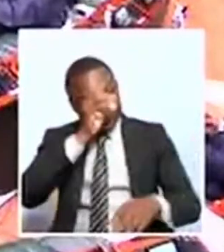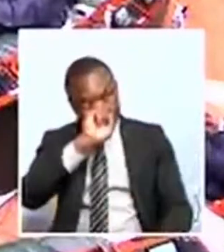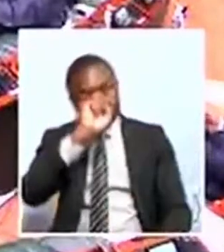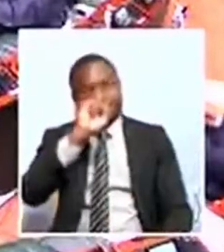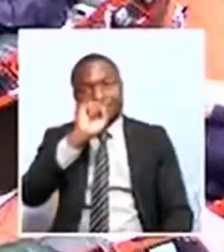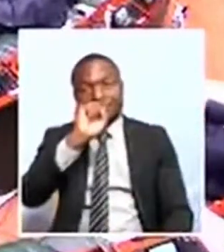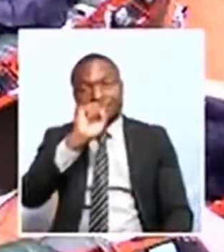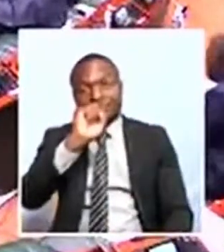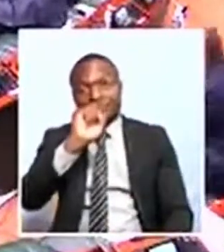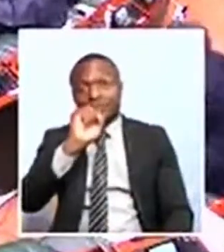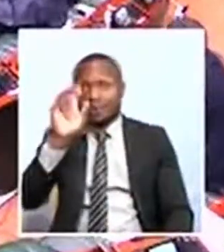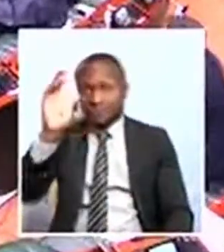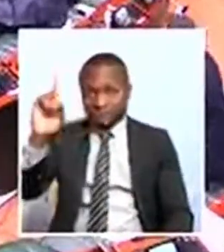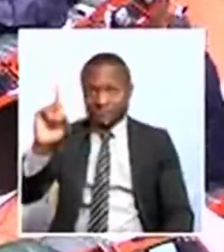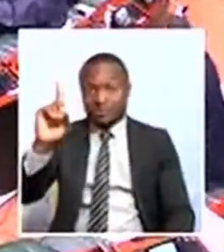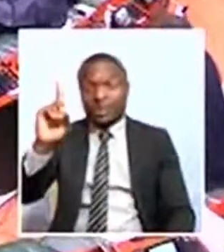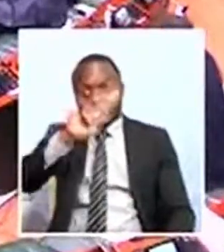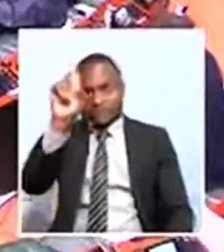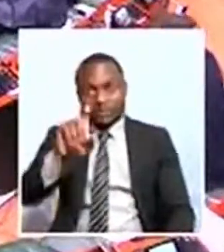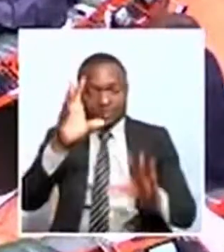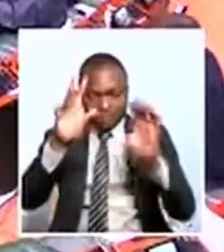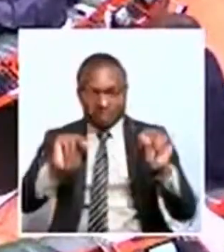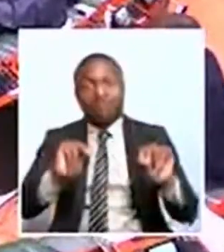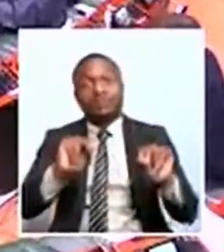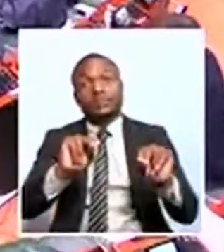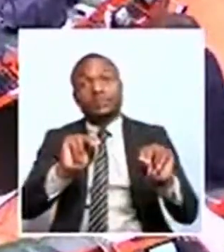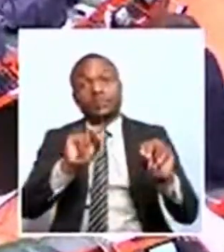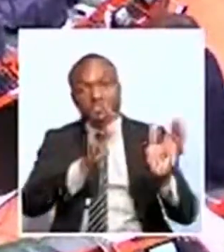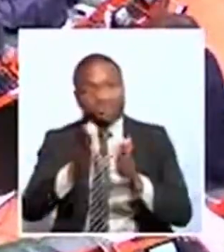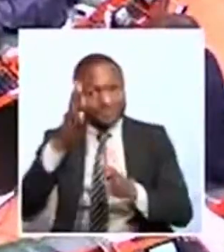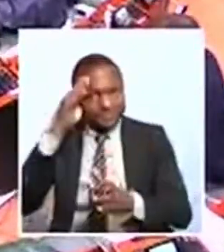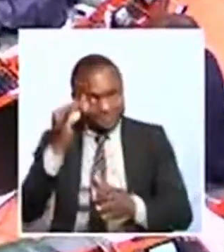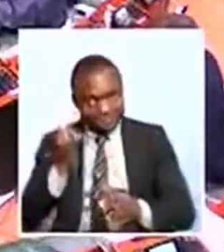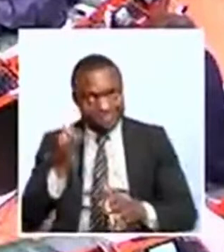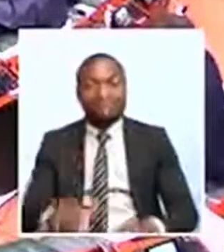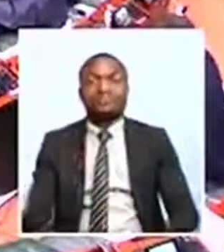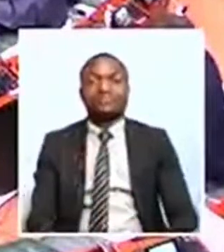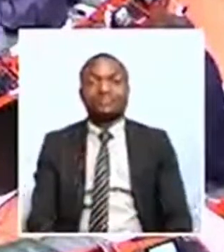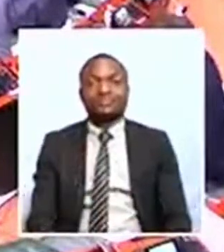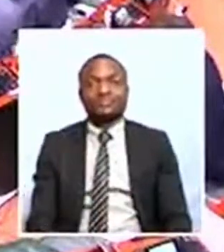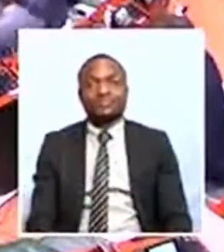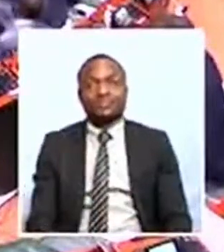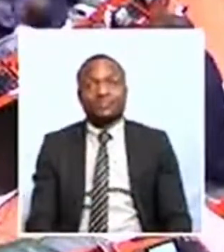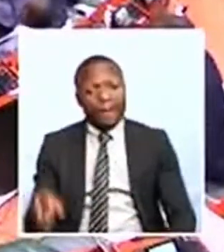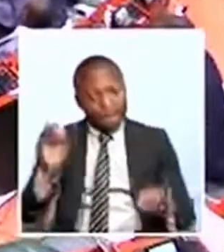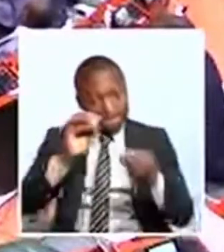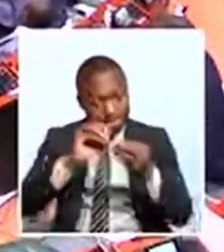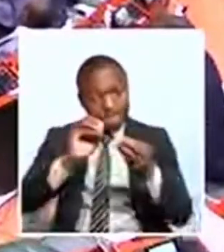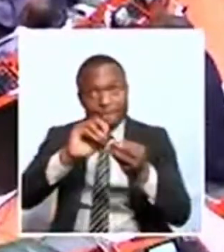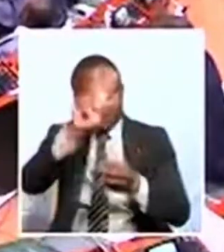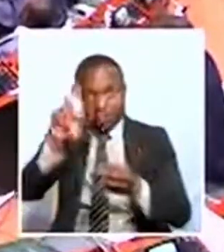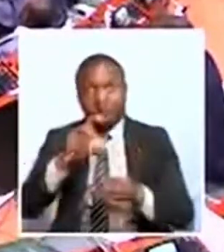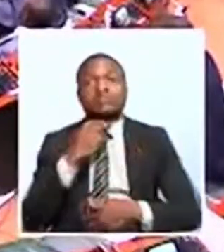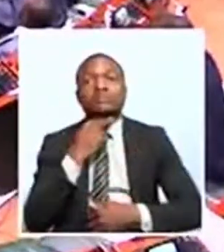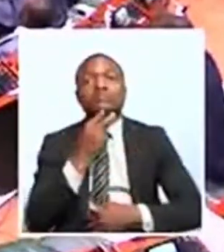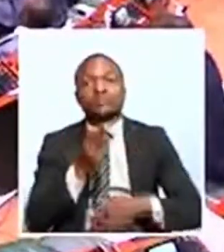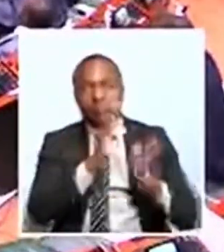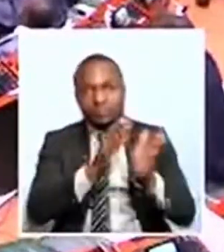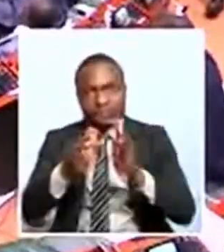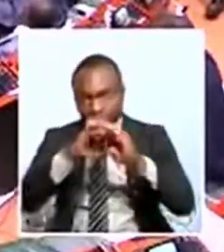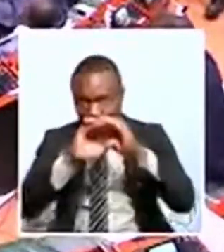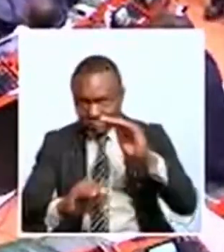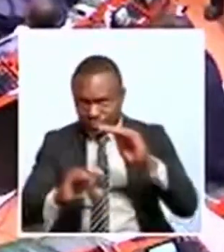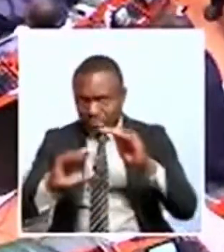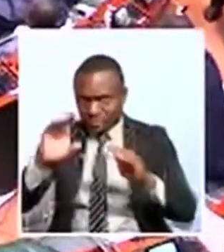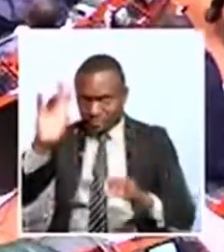in the D part of the question, if there are no such plans, why? We do expect more questions for oral answer understanding order